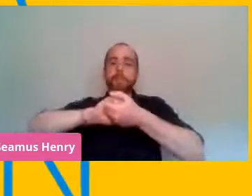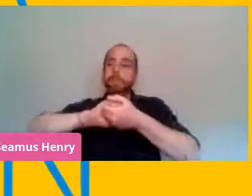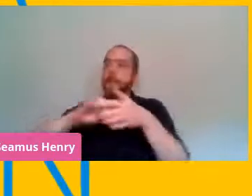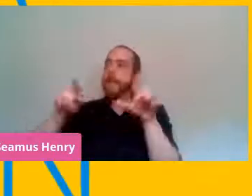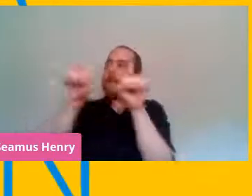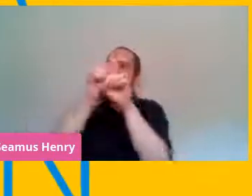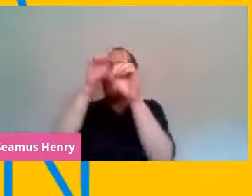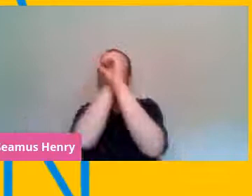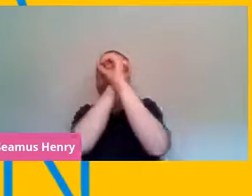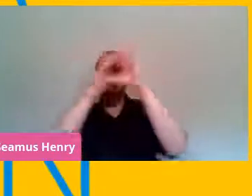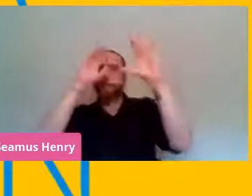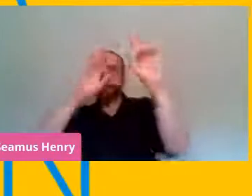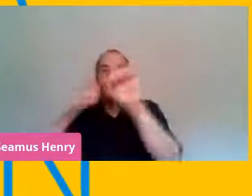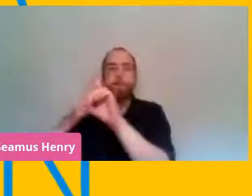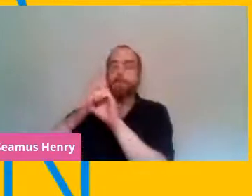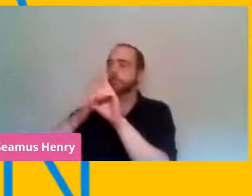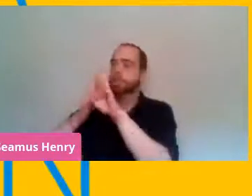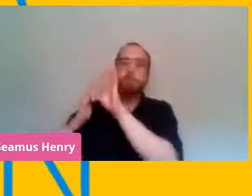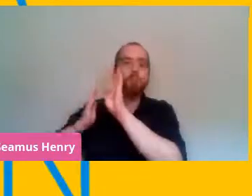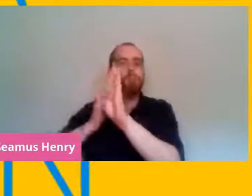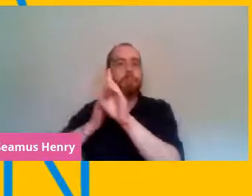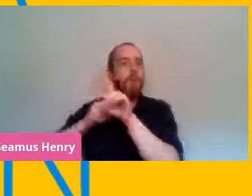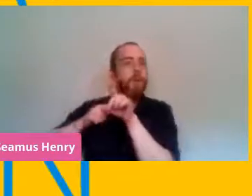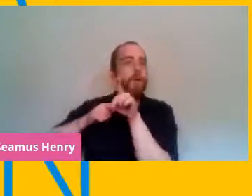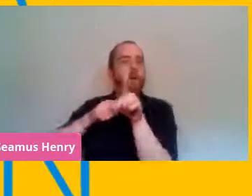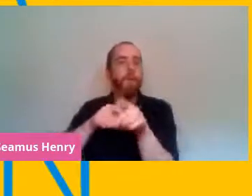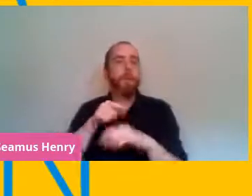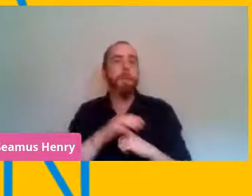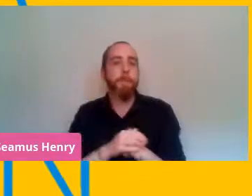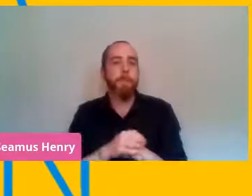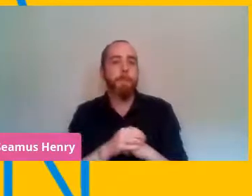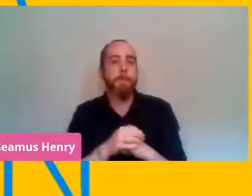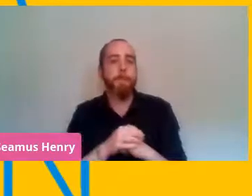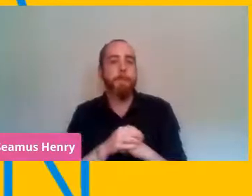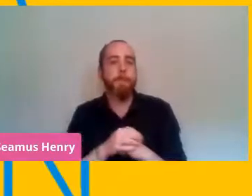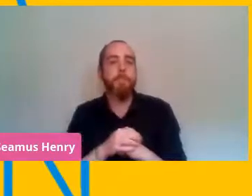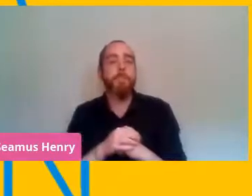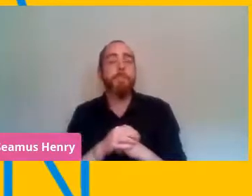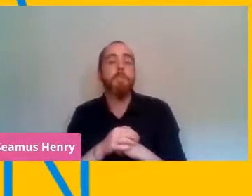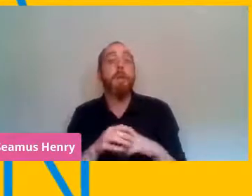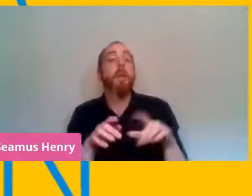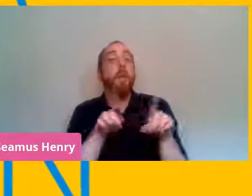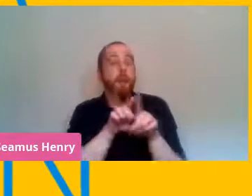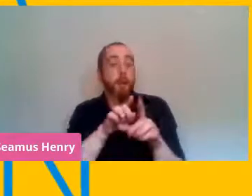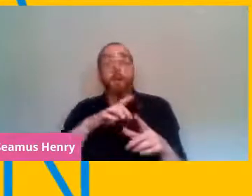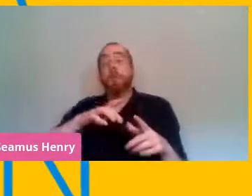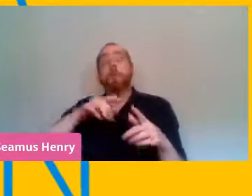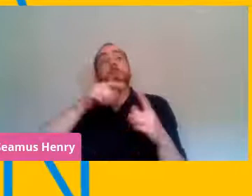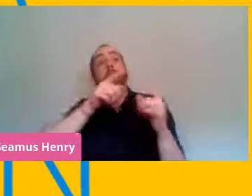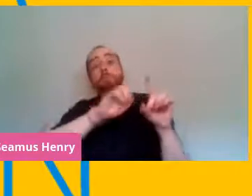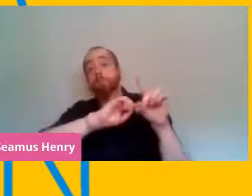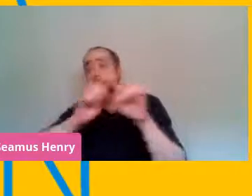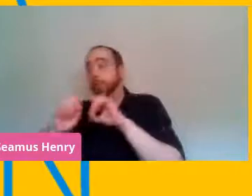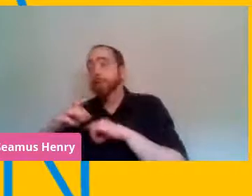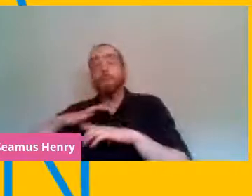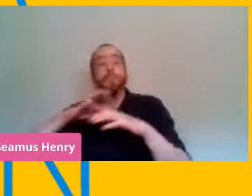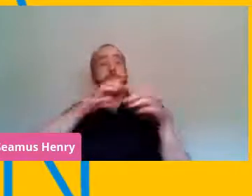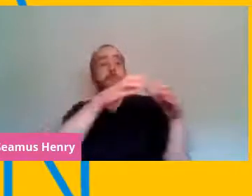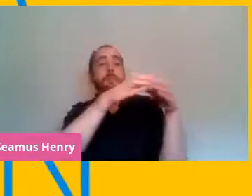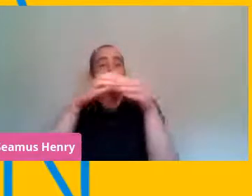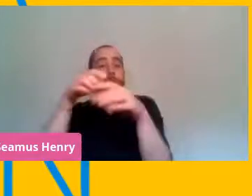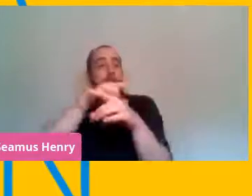exploitative contracts, but they would need to have a solidarity fund in place and other kinds of support, grassroots support for those kinds of